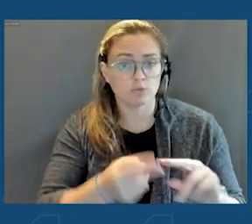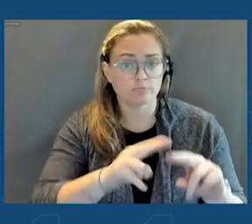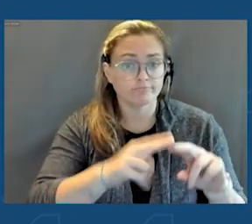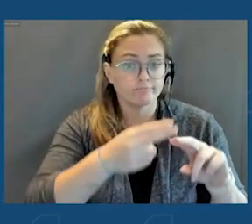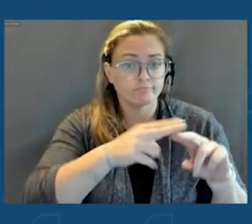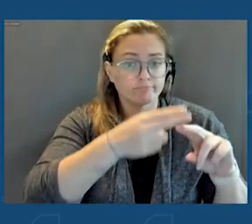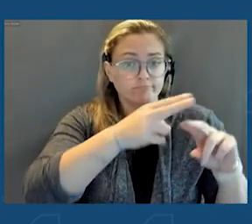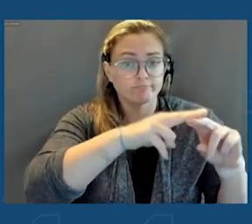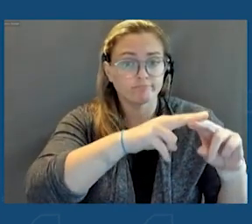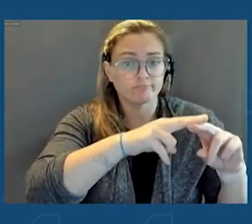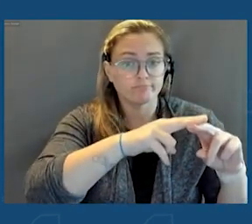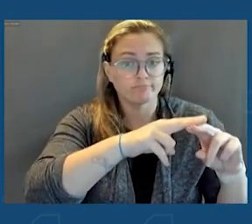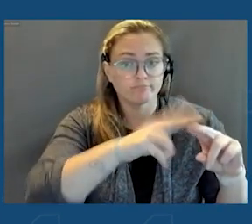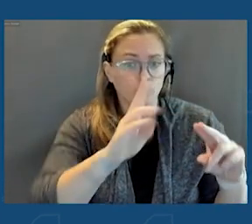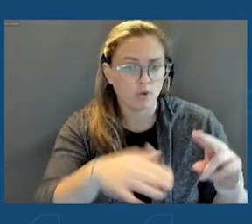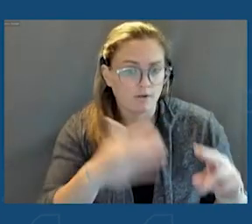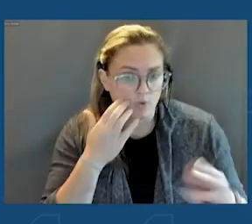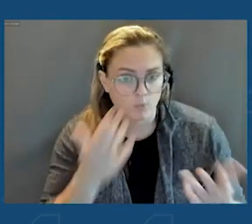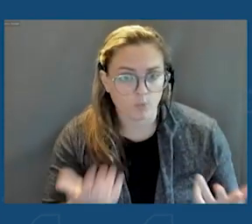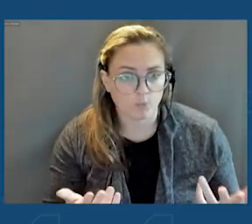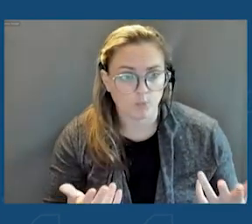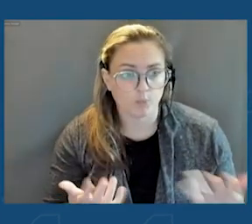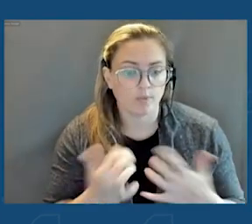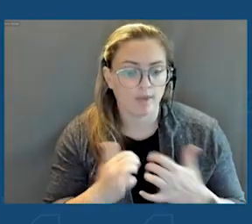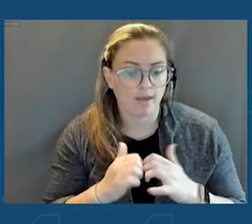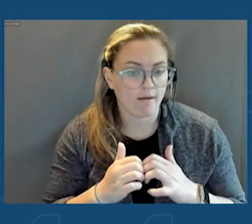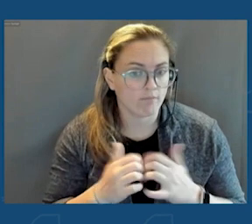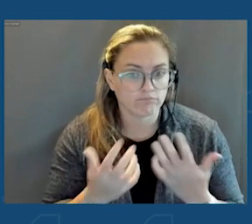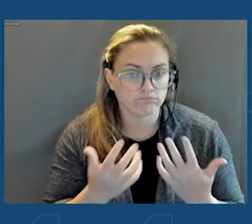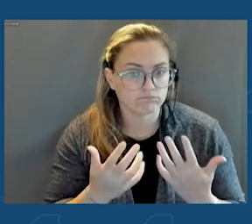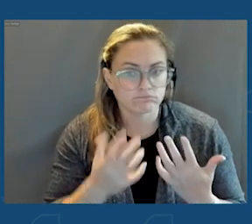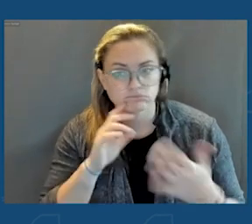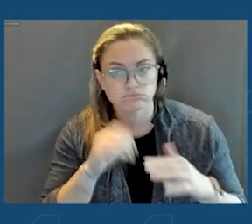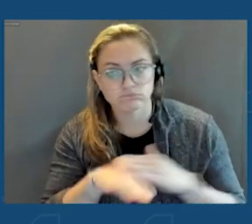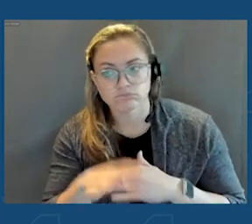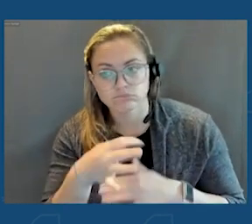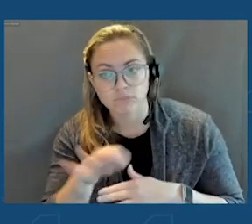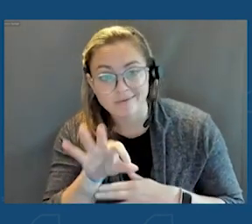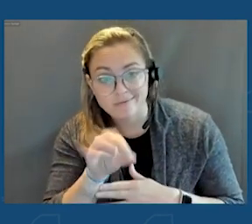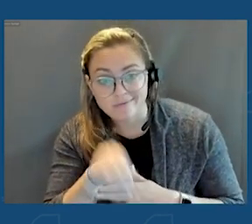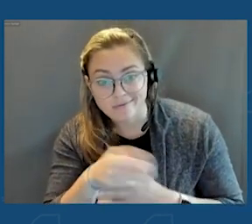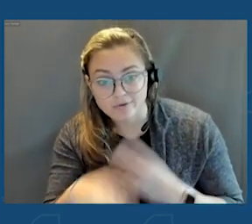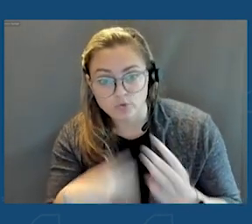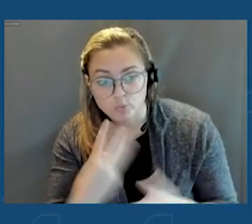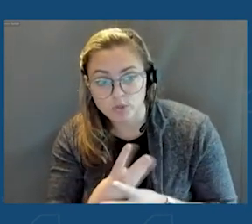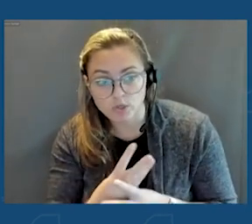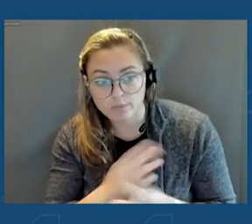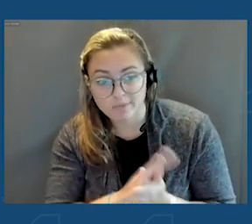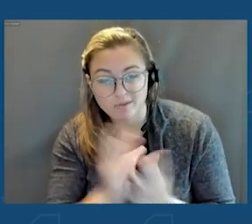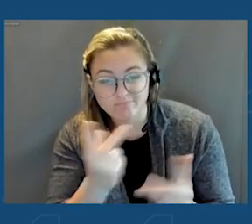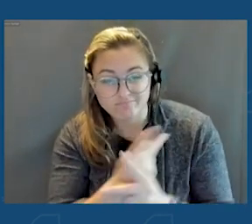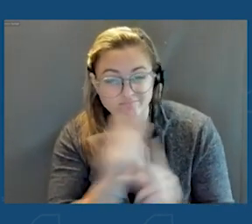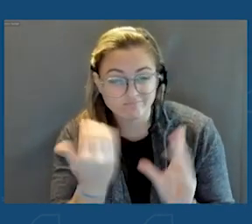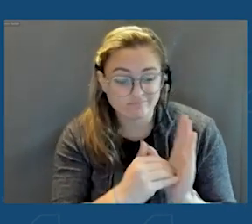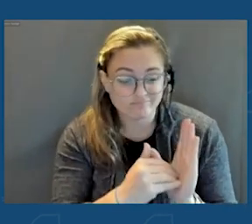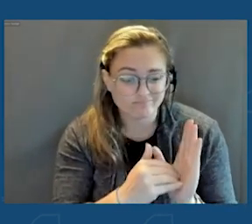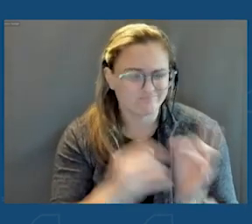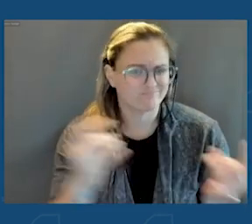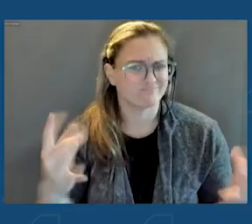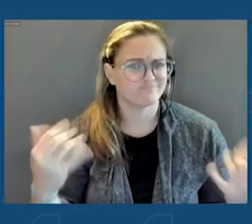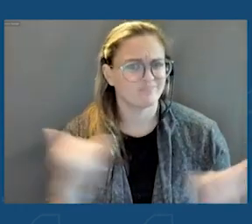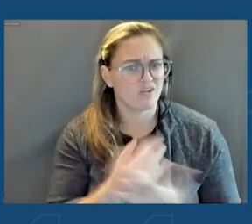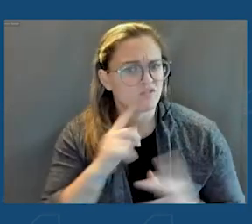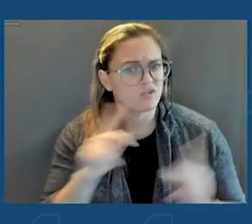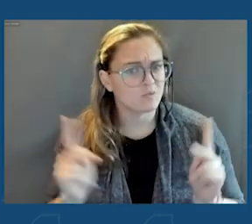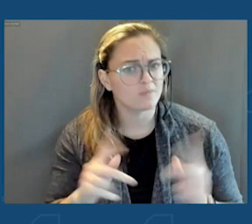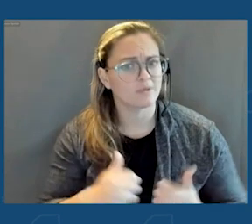up and up, and we never knew. Are we heading into that 1990s world, which was so terrifying for people living particularly in